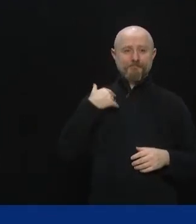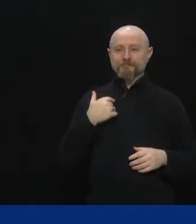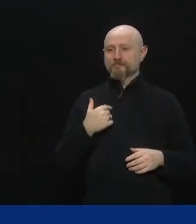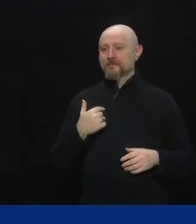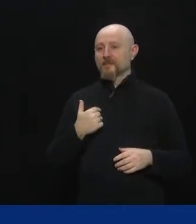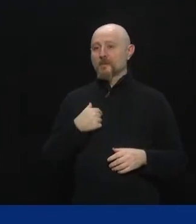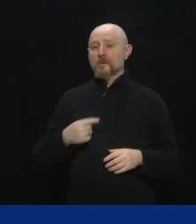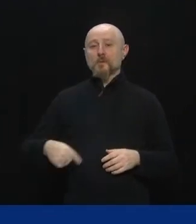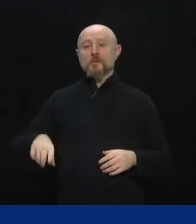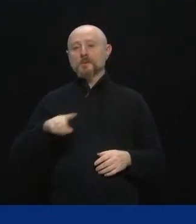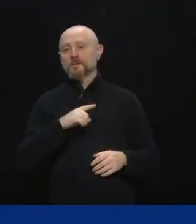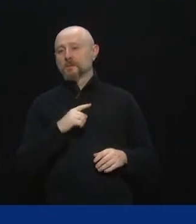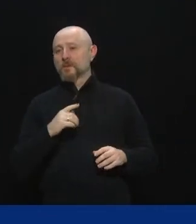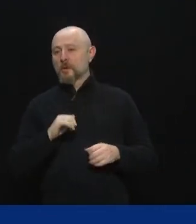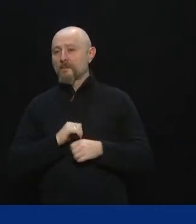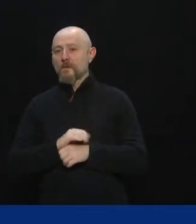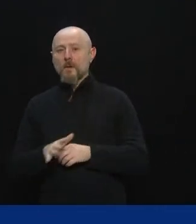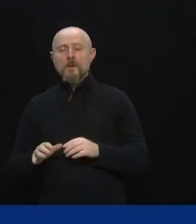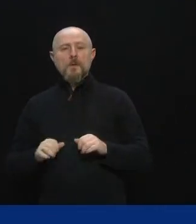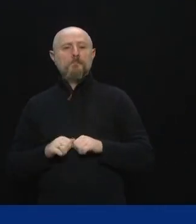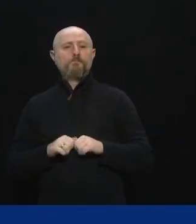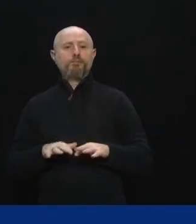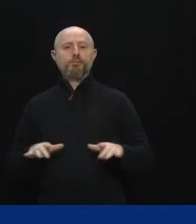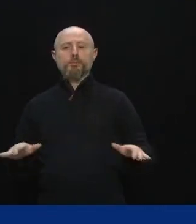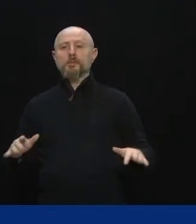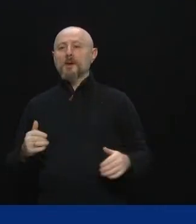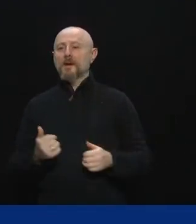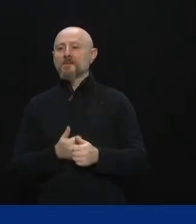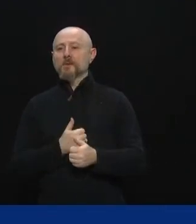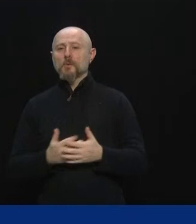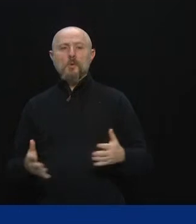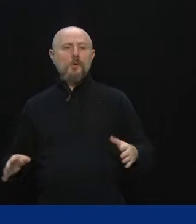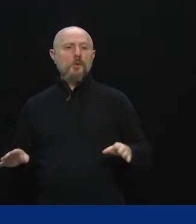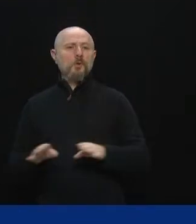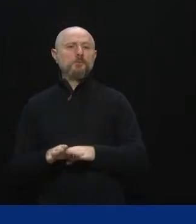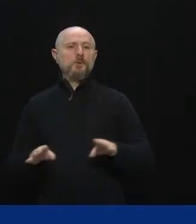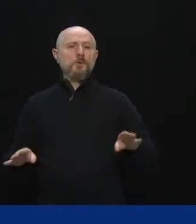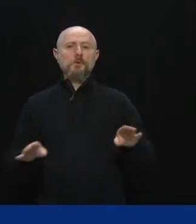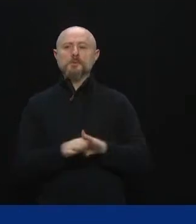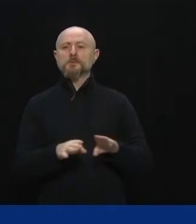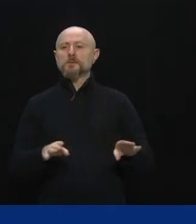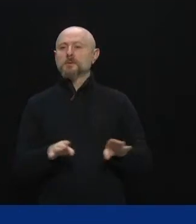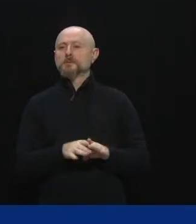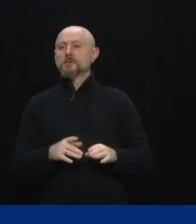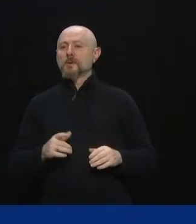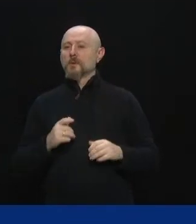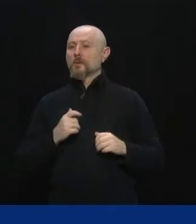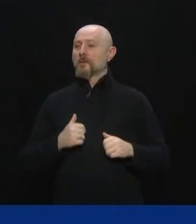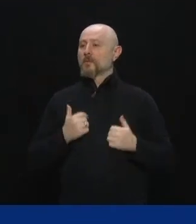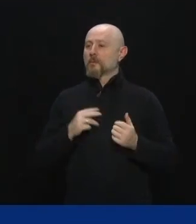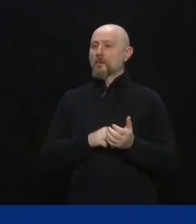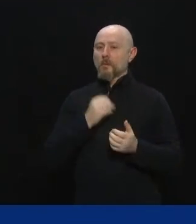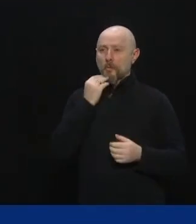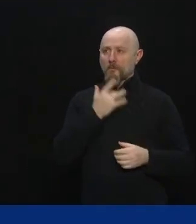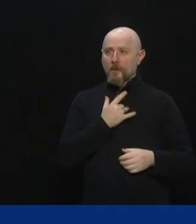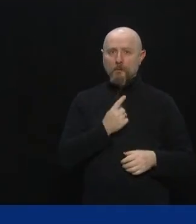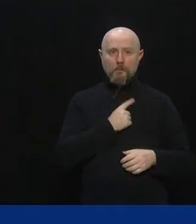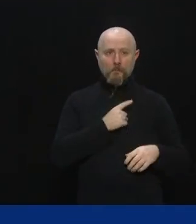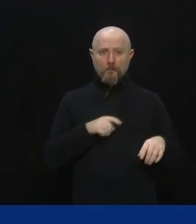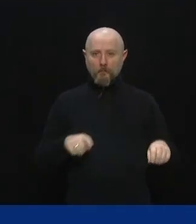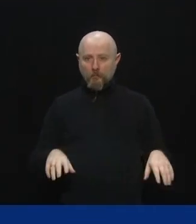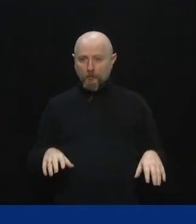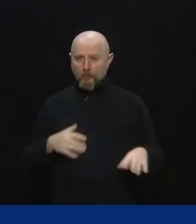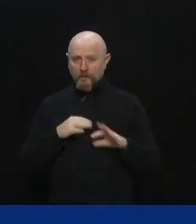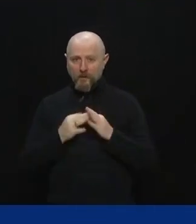isolation last year when everything was shut down and people literally sat in their rooms not understanding why their loved one could not visit